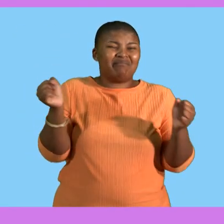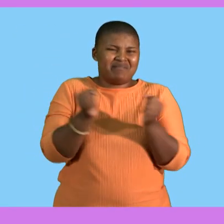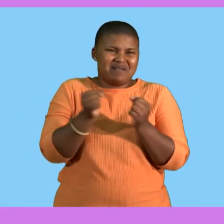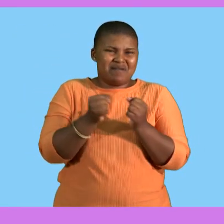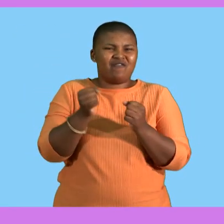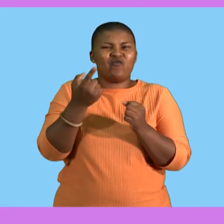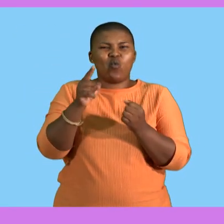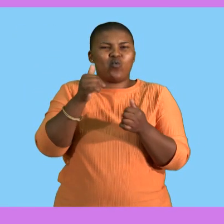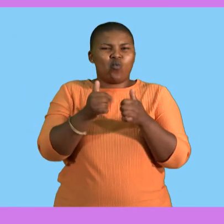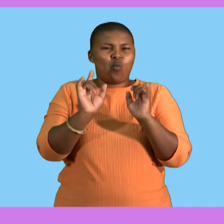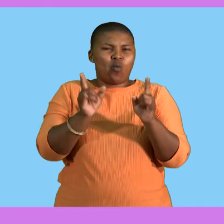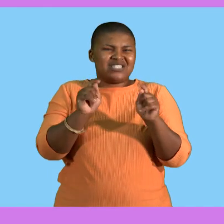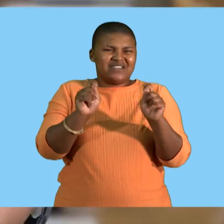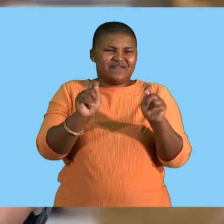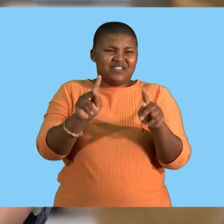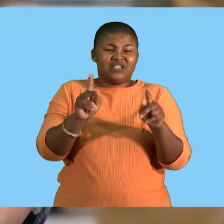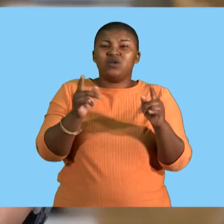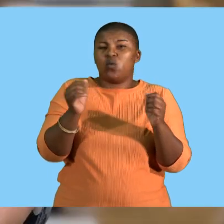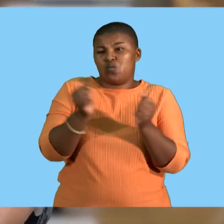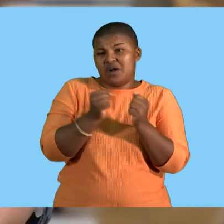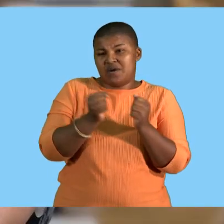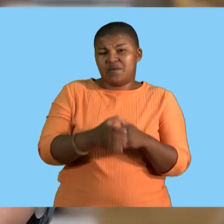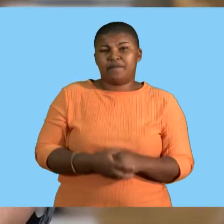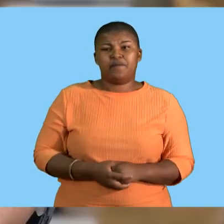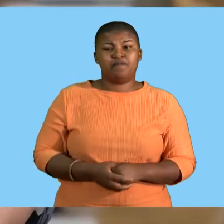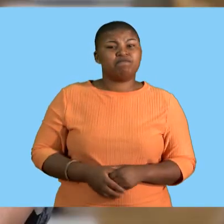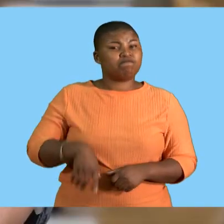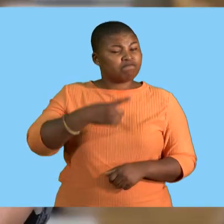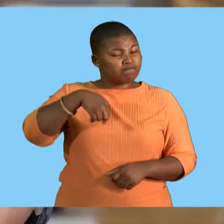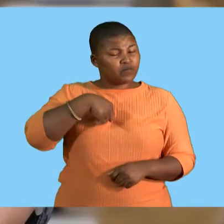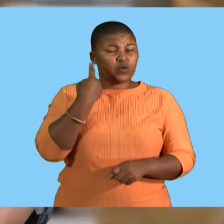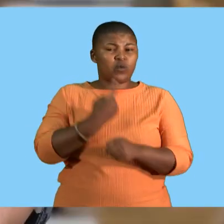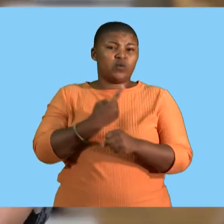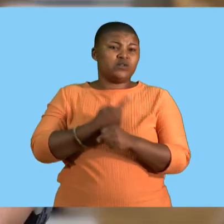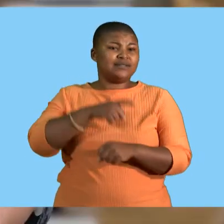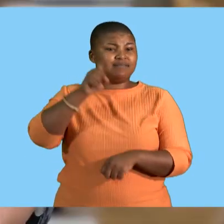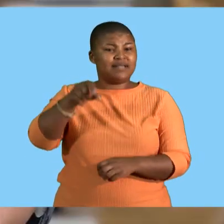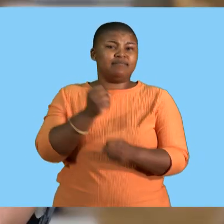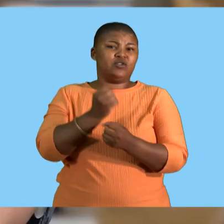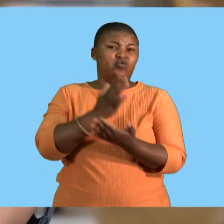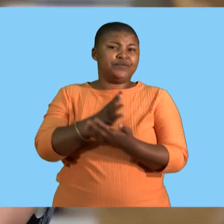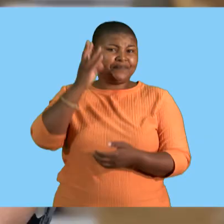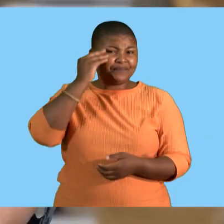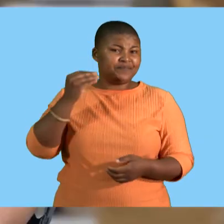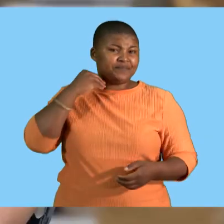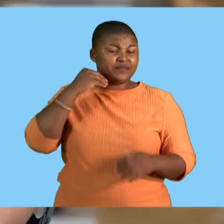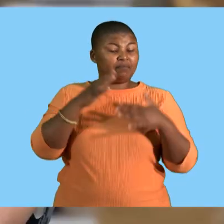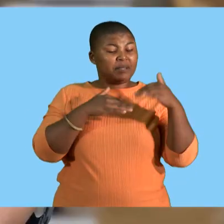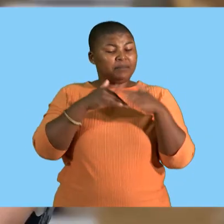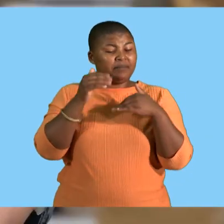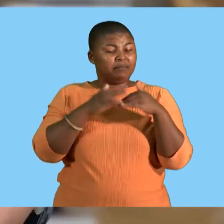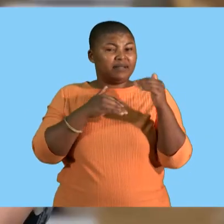won't be as warm. And that is always what you keep in mind when you build a